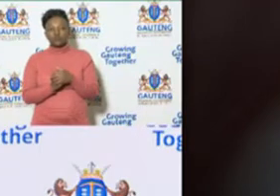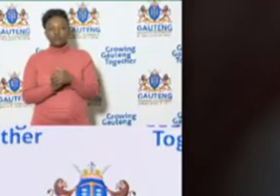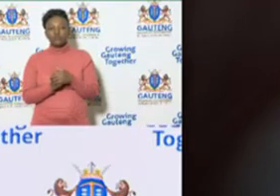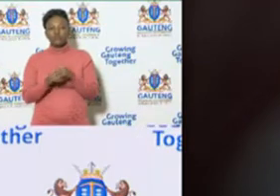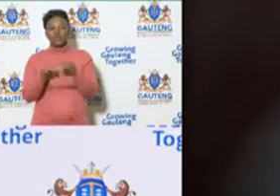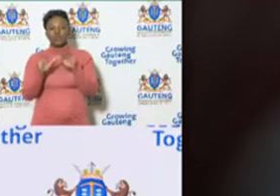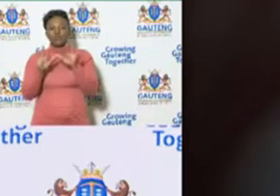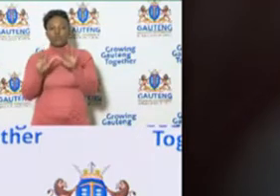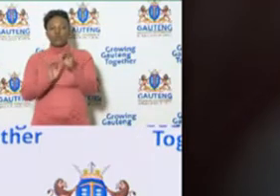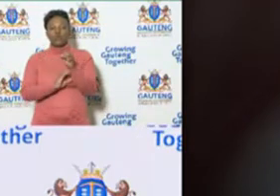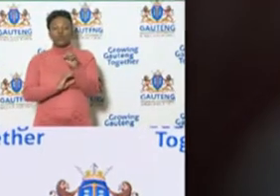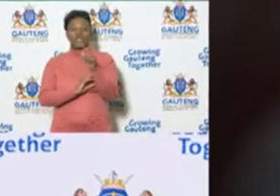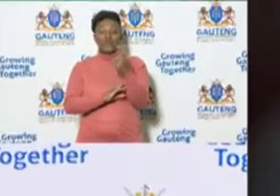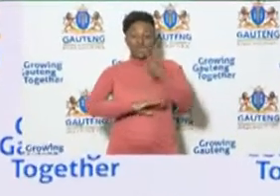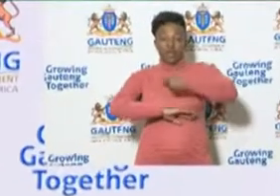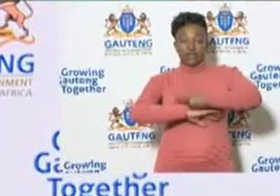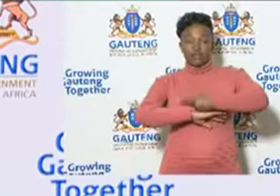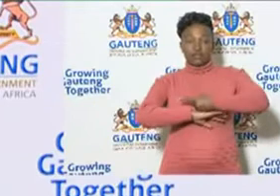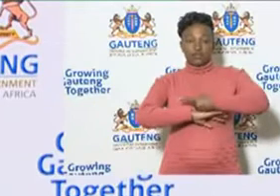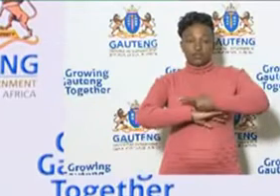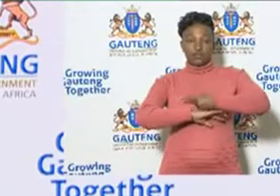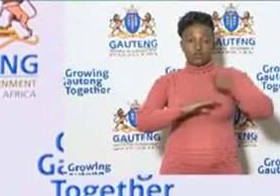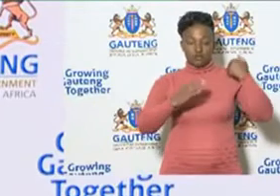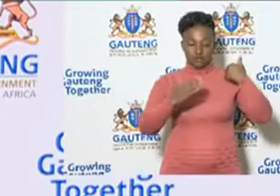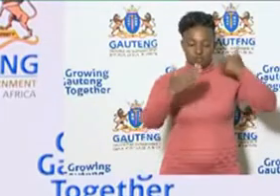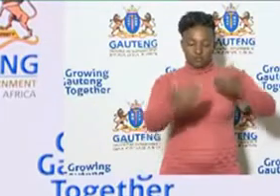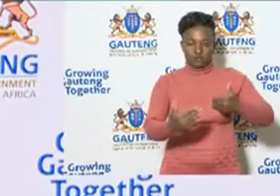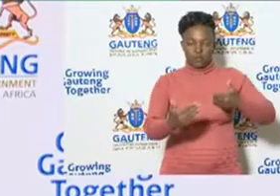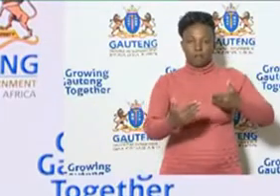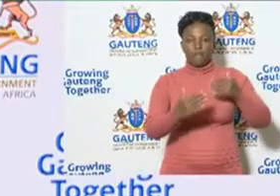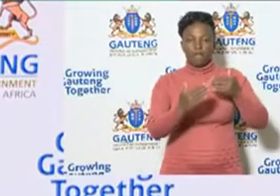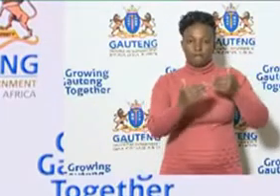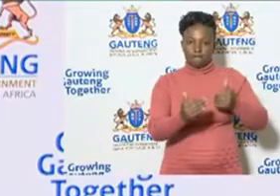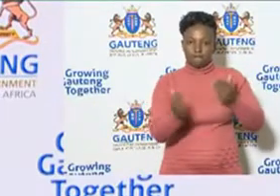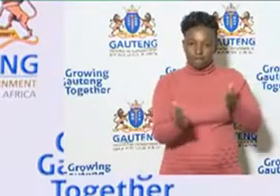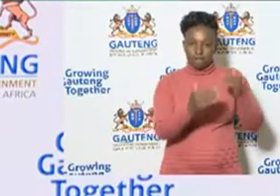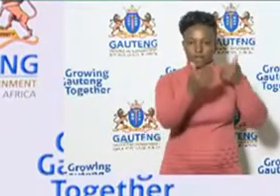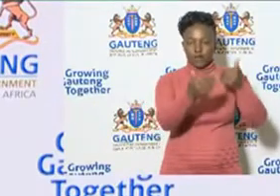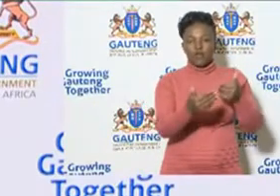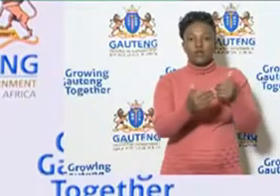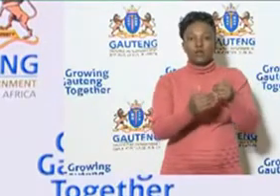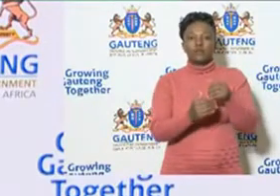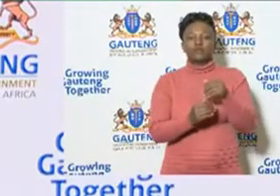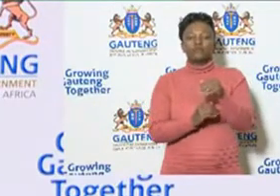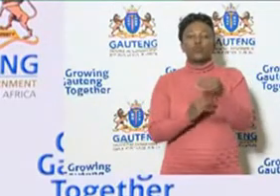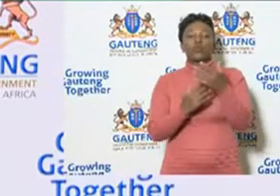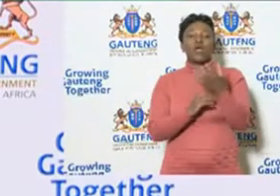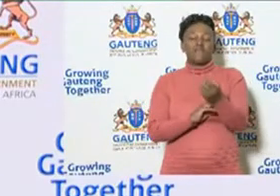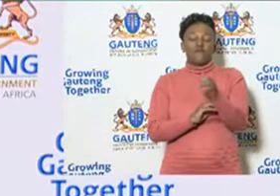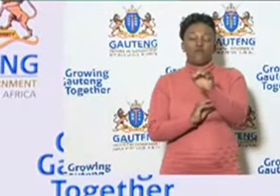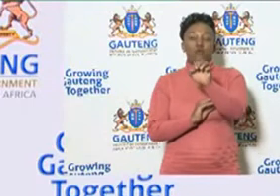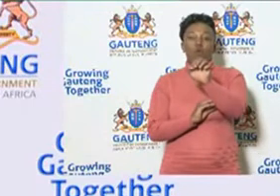when we brief you, we have had, on average, 72 people in